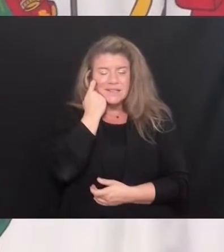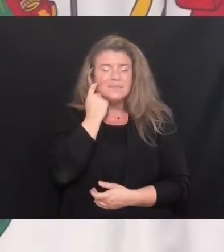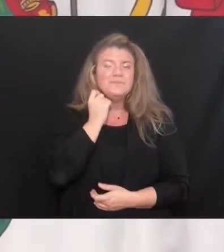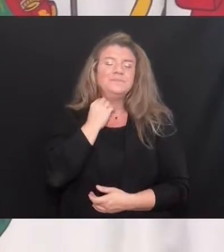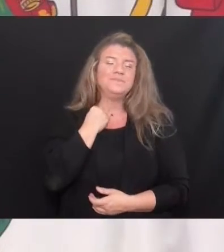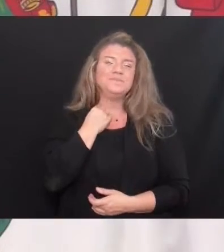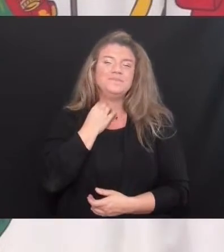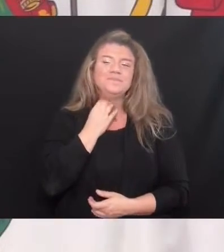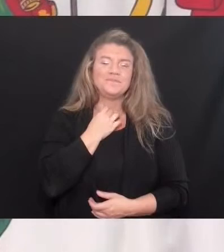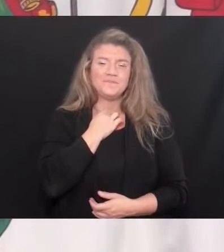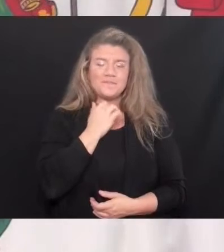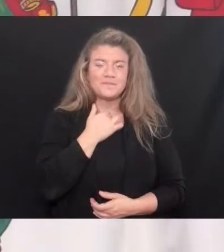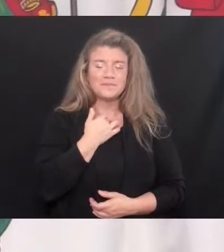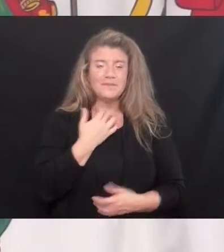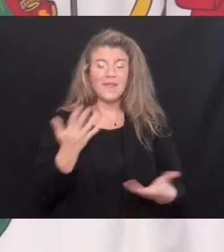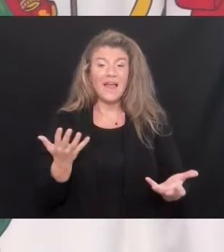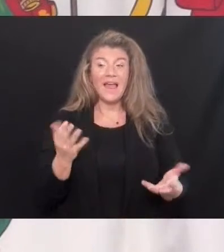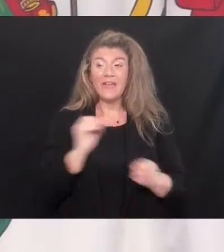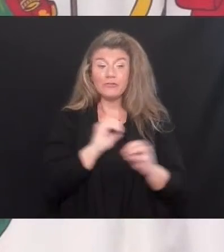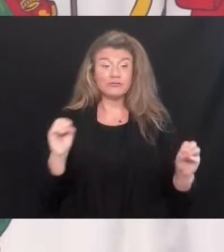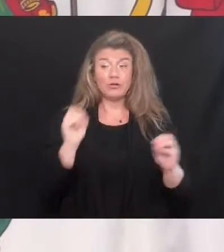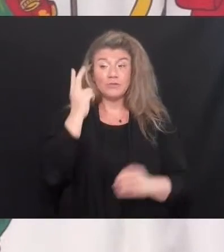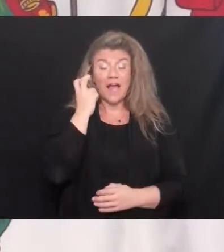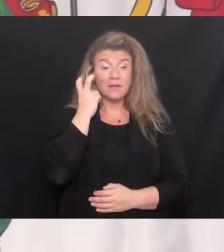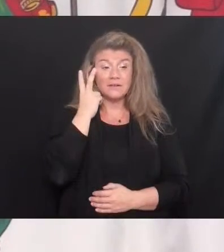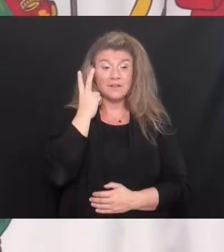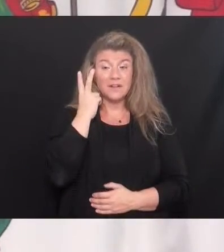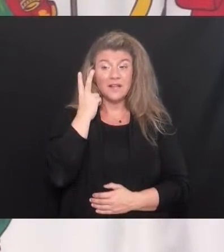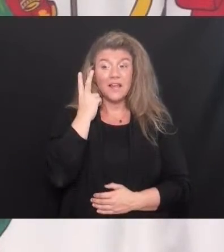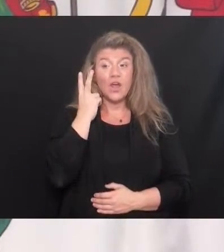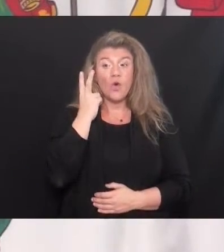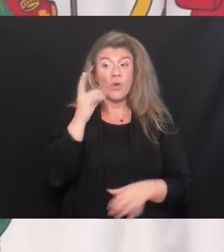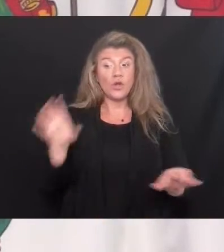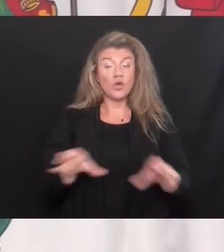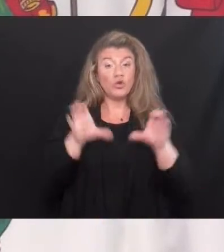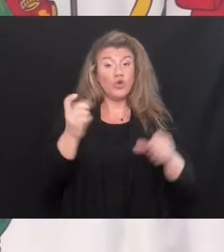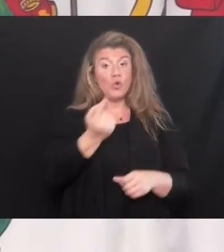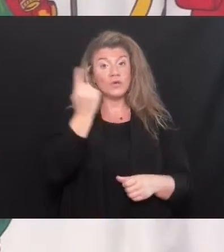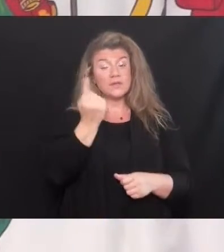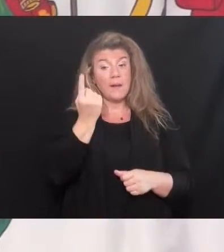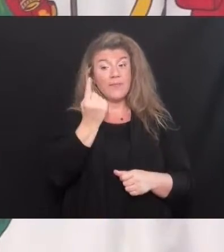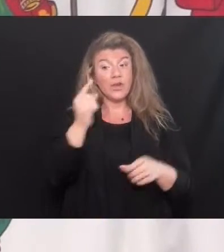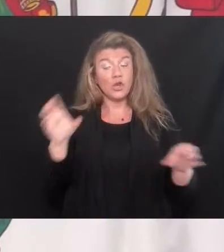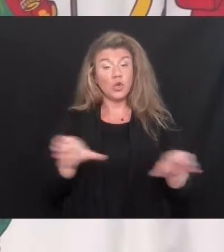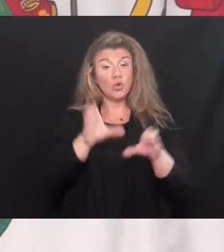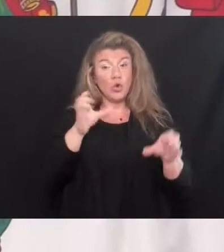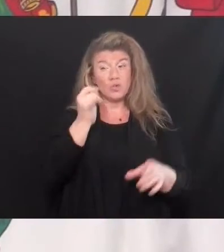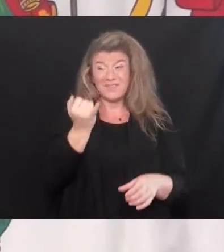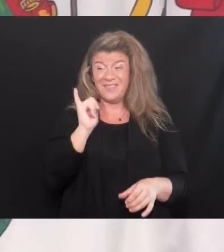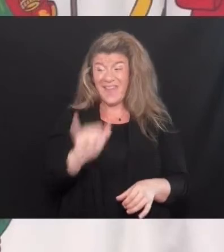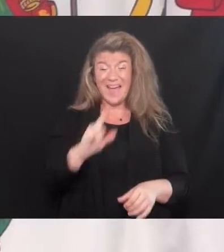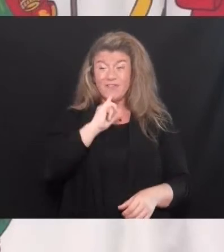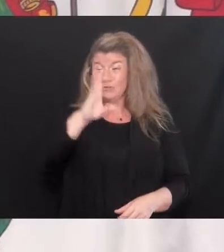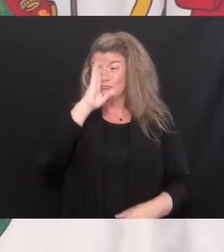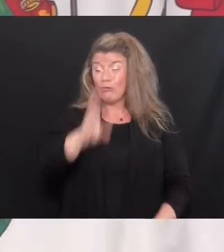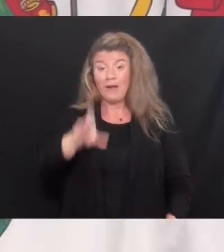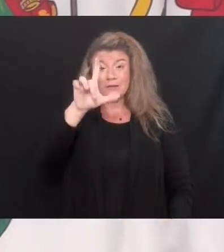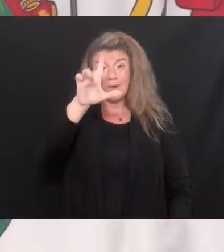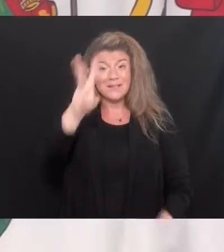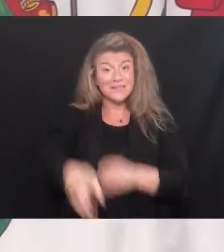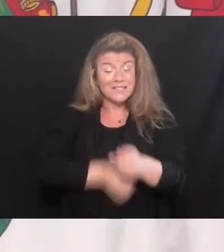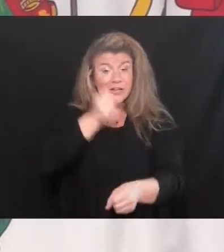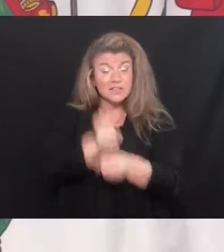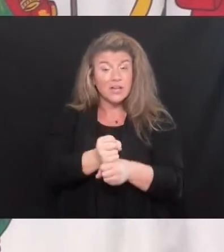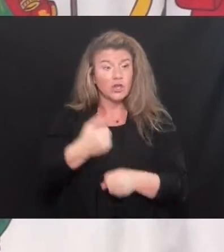and you know, there's no question, you know, that when you do something for 26 seasons, and you have success beyond